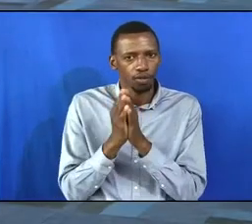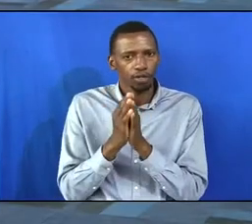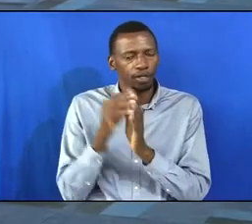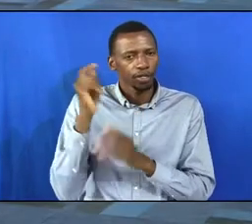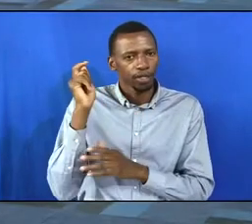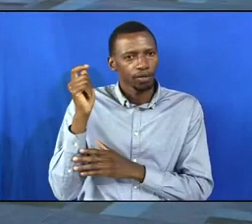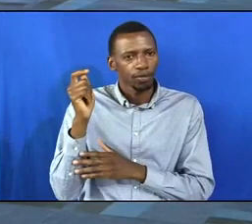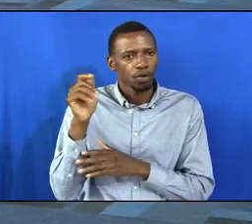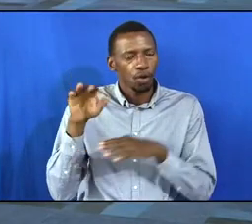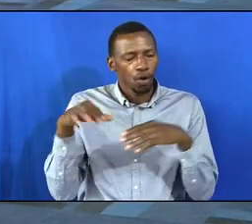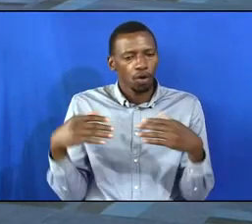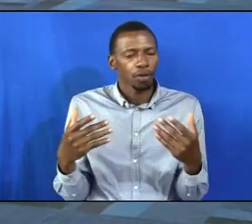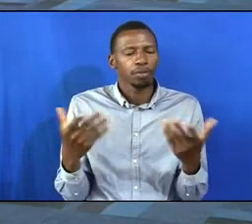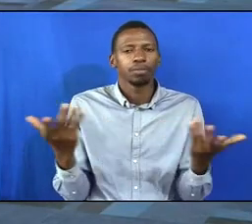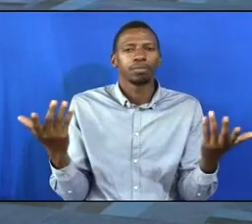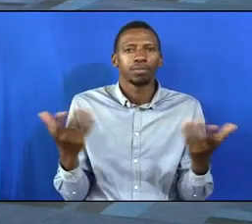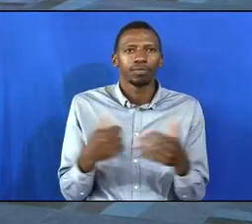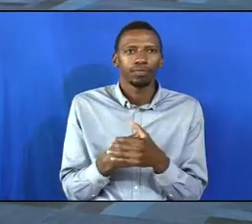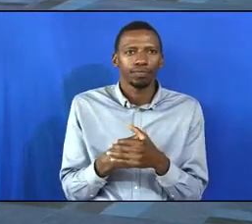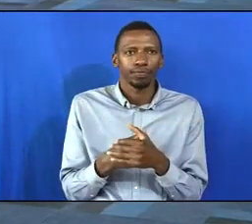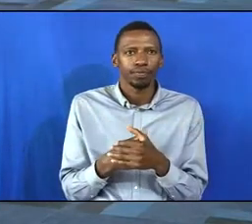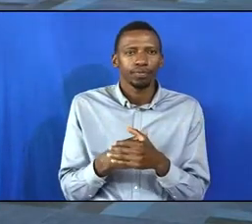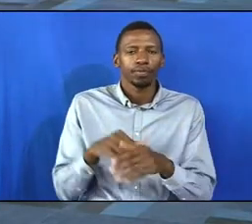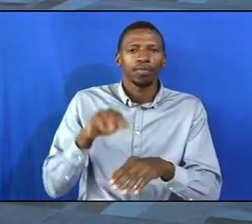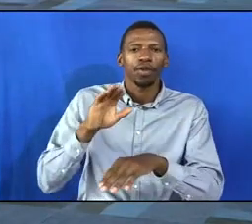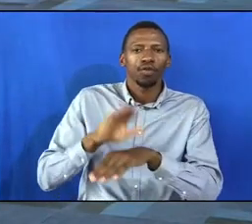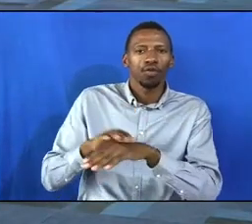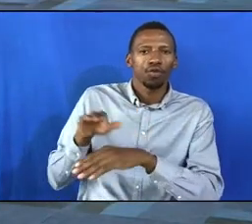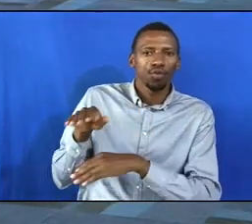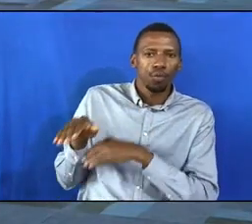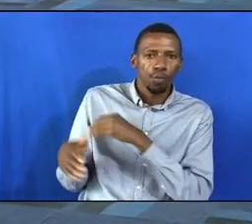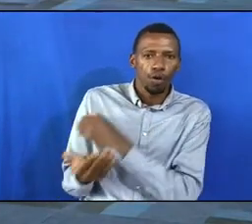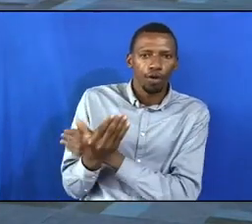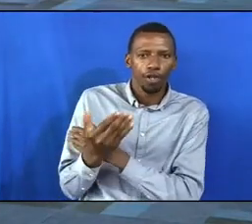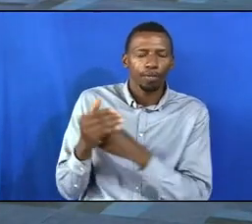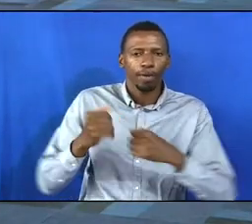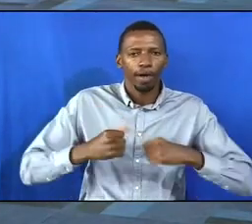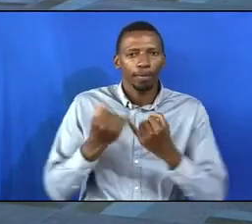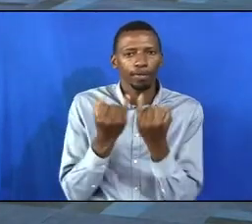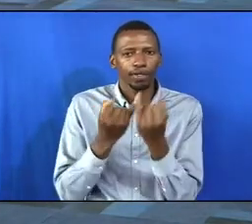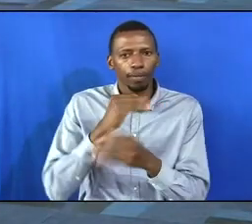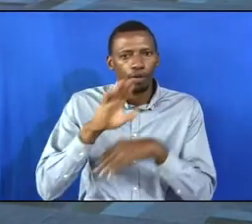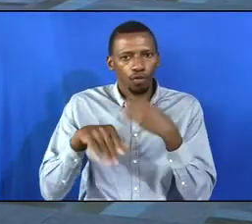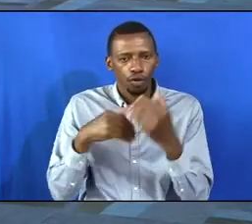Of course, you can say a word of hello. Good morning and happy Sabbath, everybody.